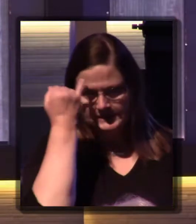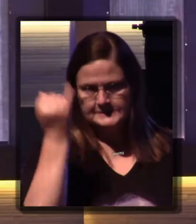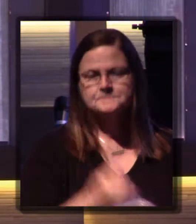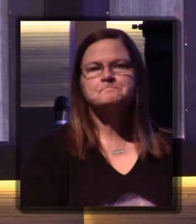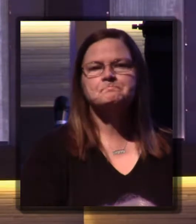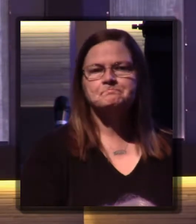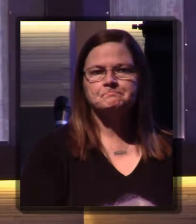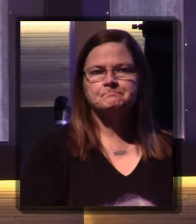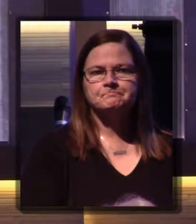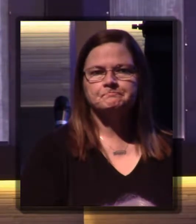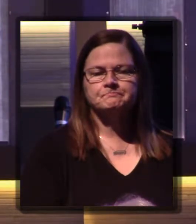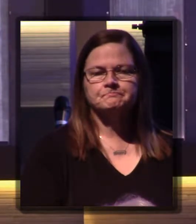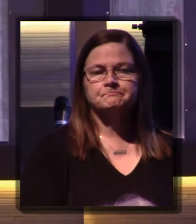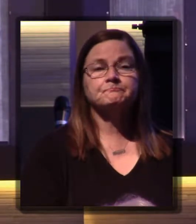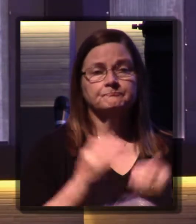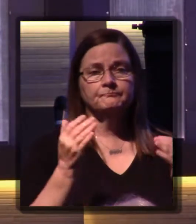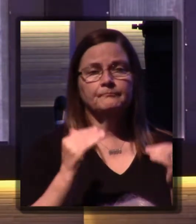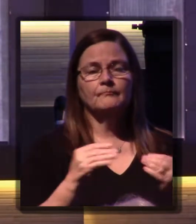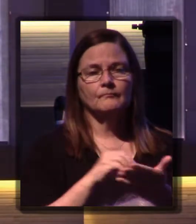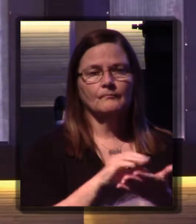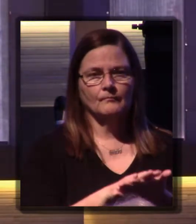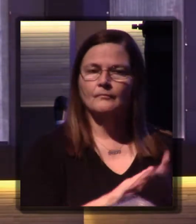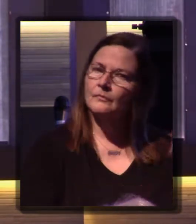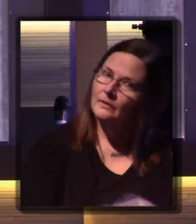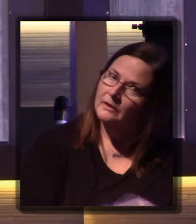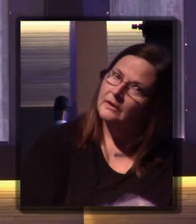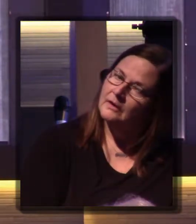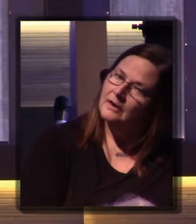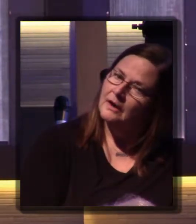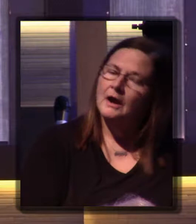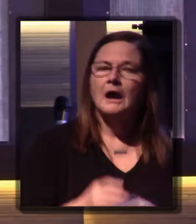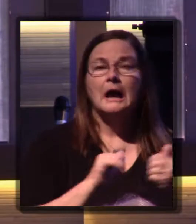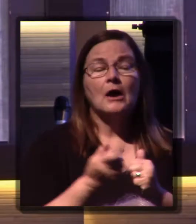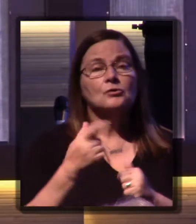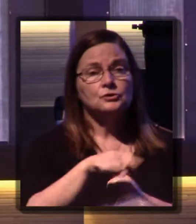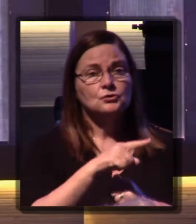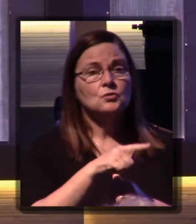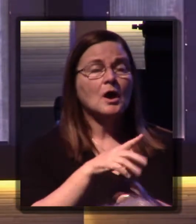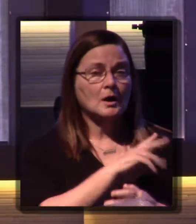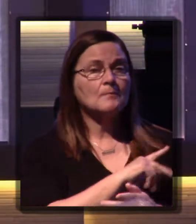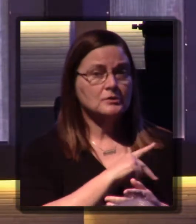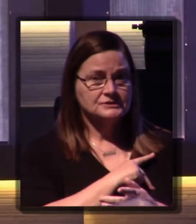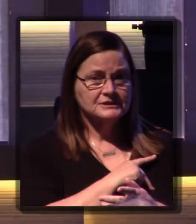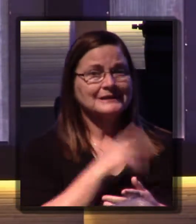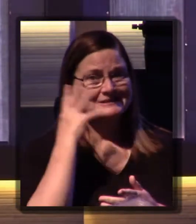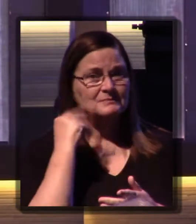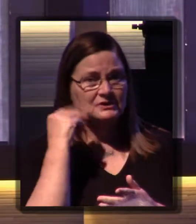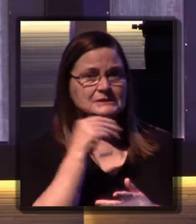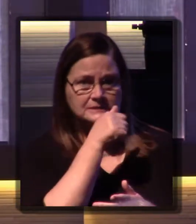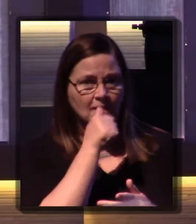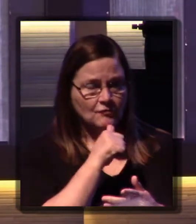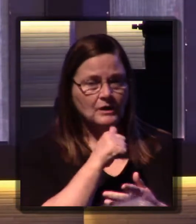there. And then next, write down how you are personally experiencing these things,